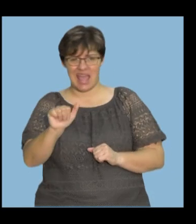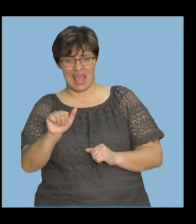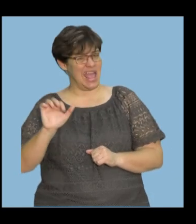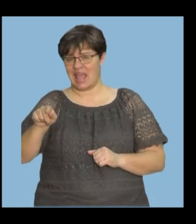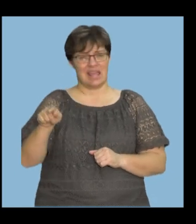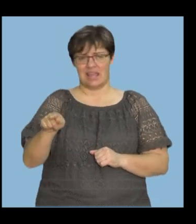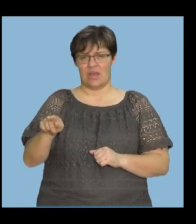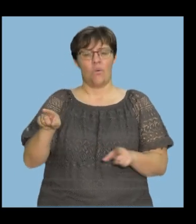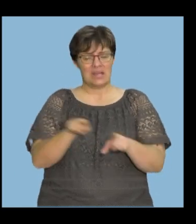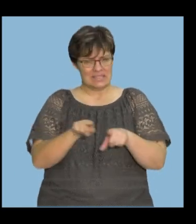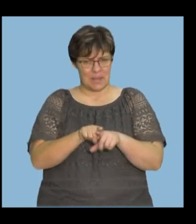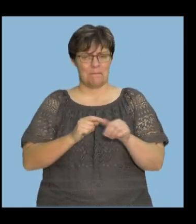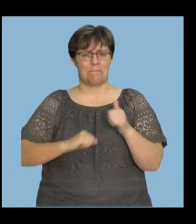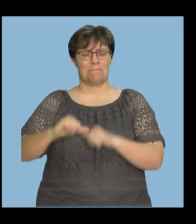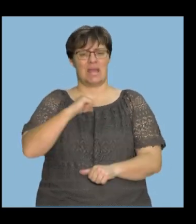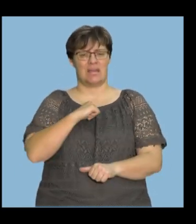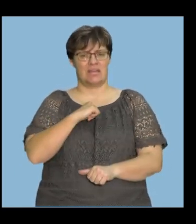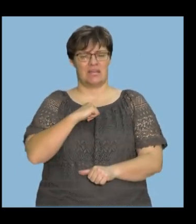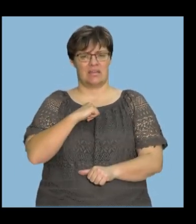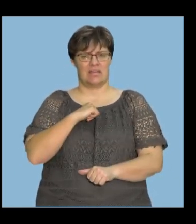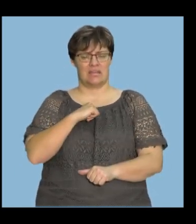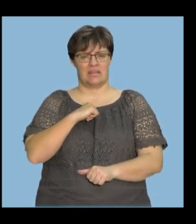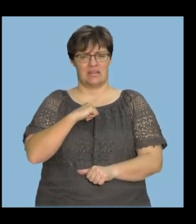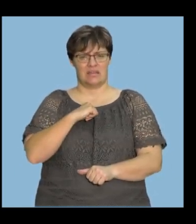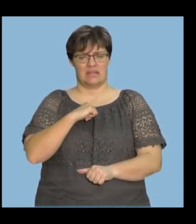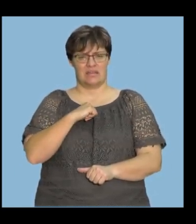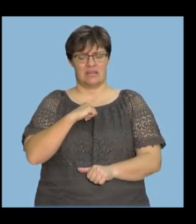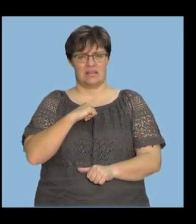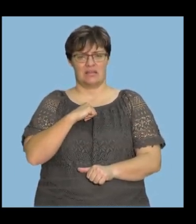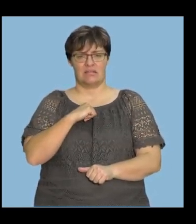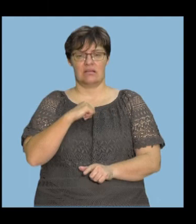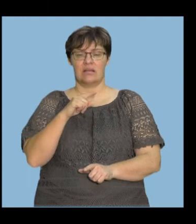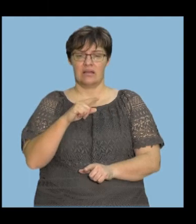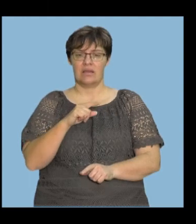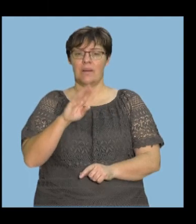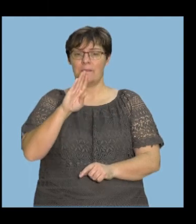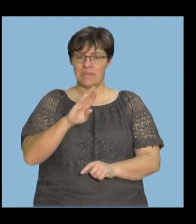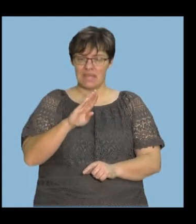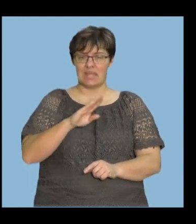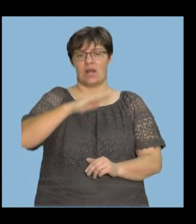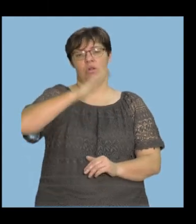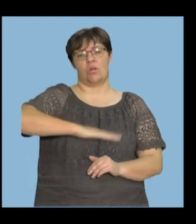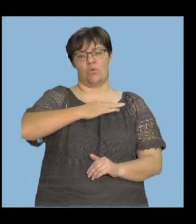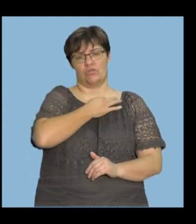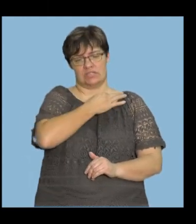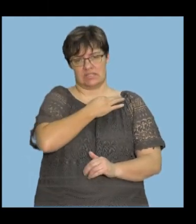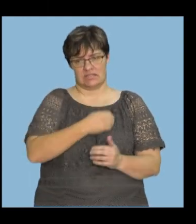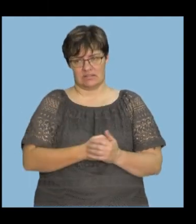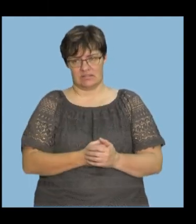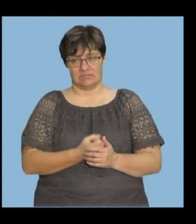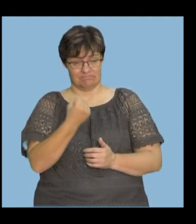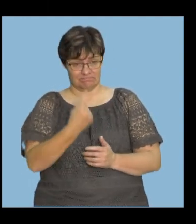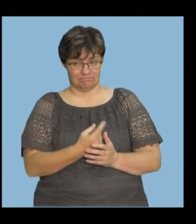because they give the same return. Okay, they give the same return, but B, it's lower risk. Are we